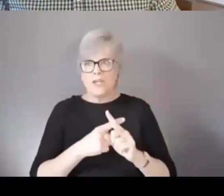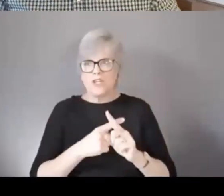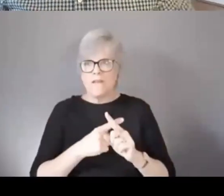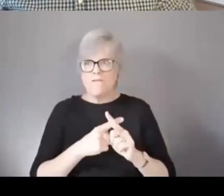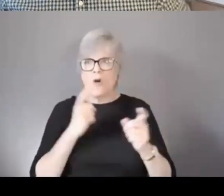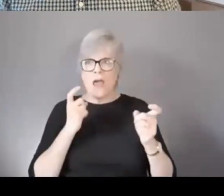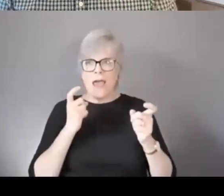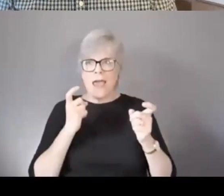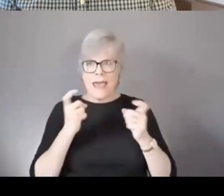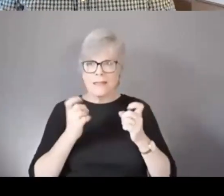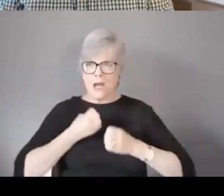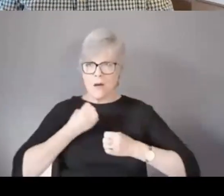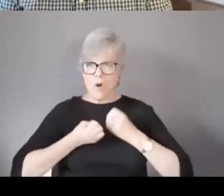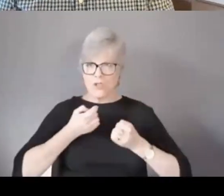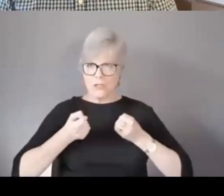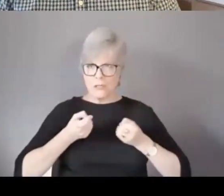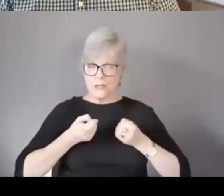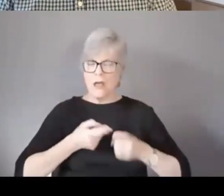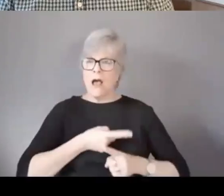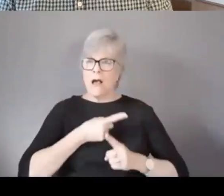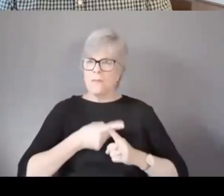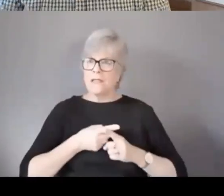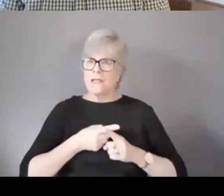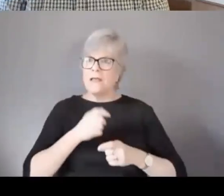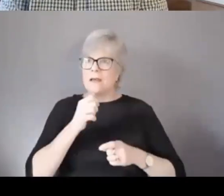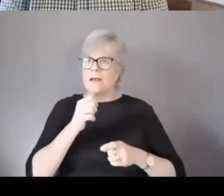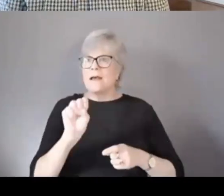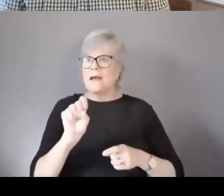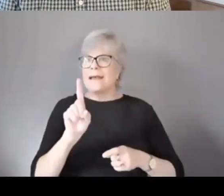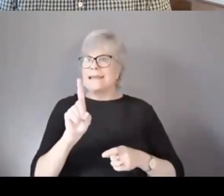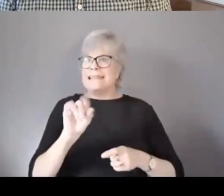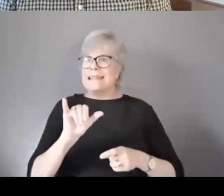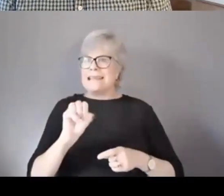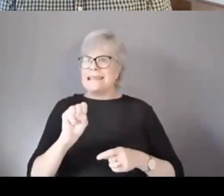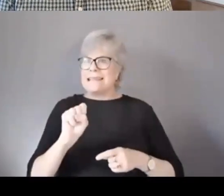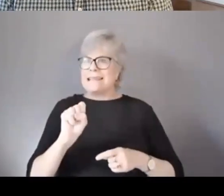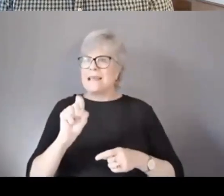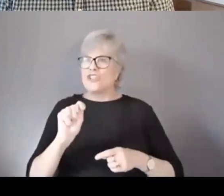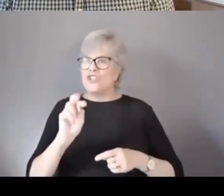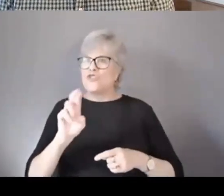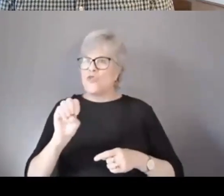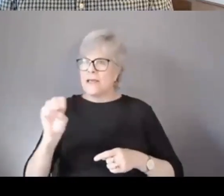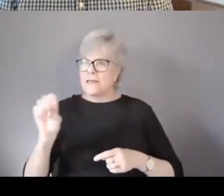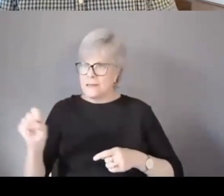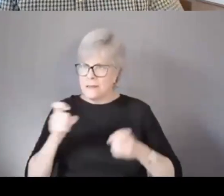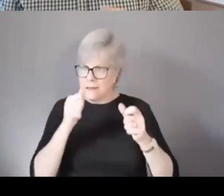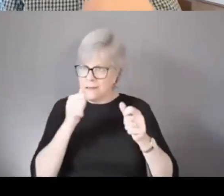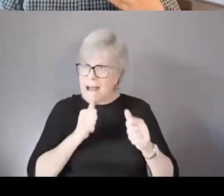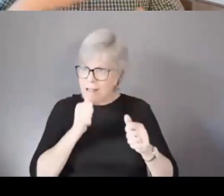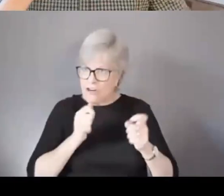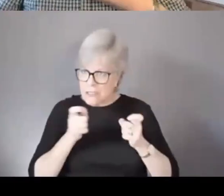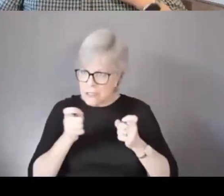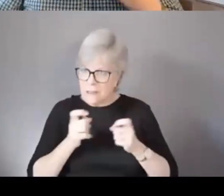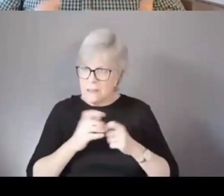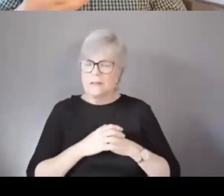we can all agree that the last year has been pretty distressing at different times, whether that's personally or professionally. For folks who